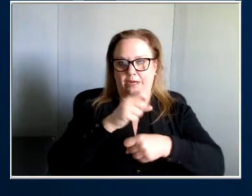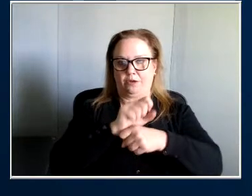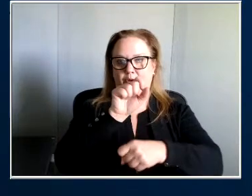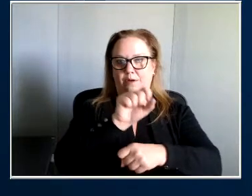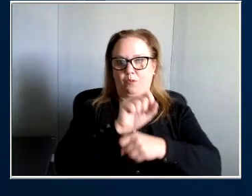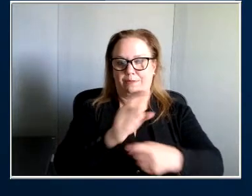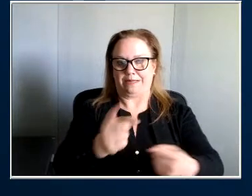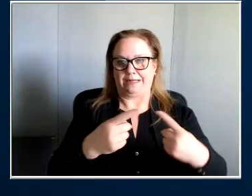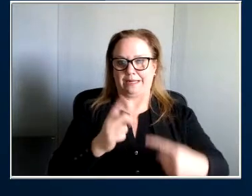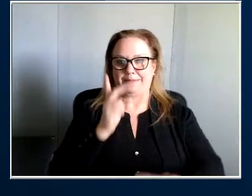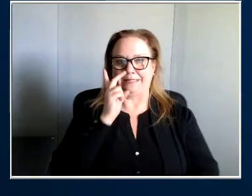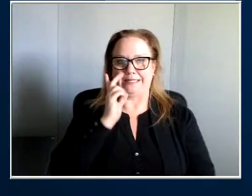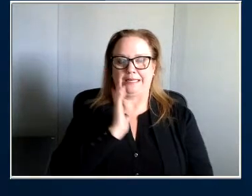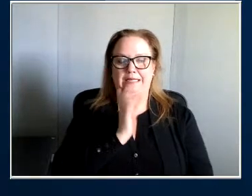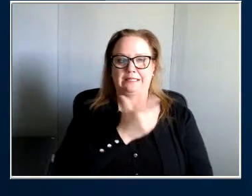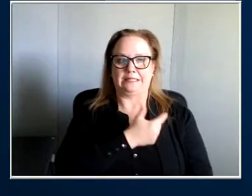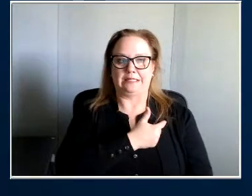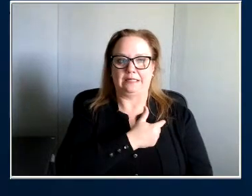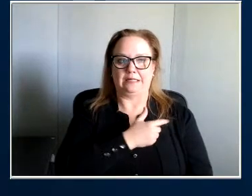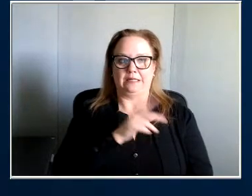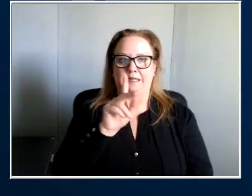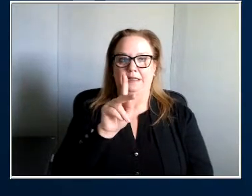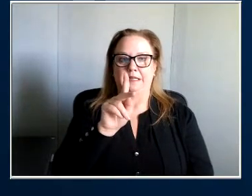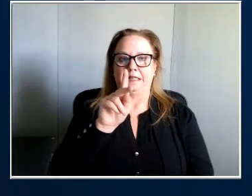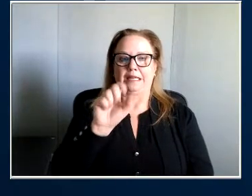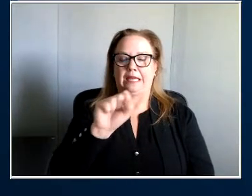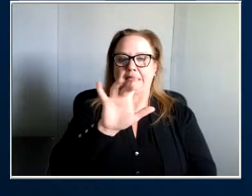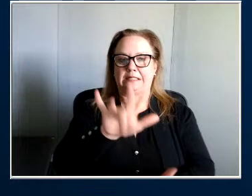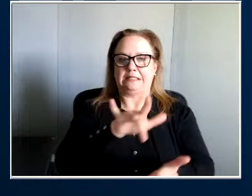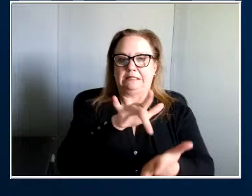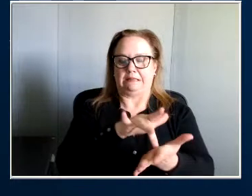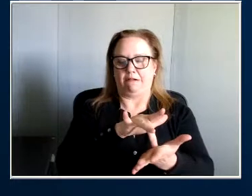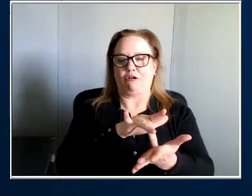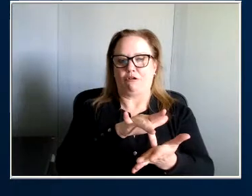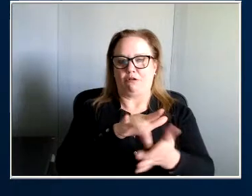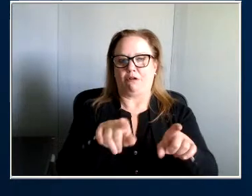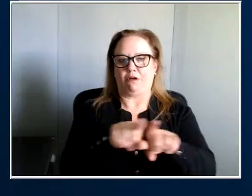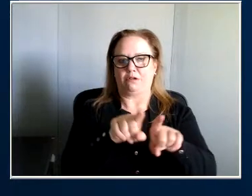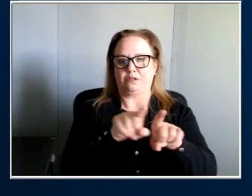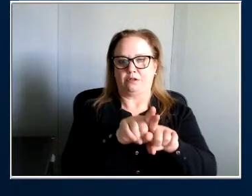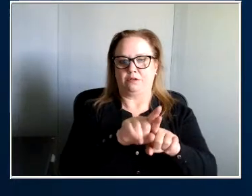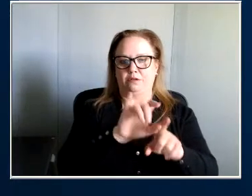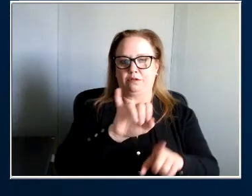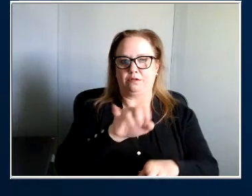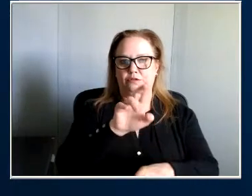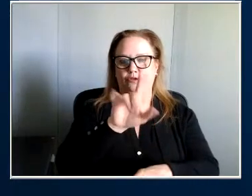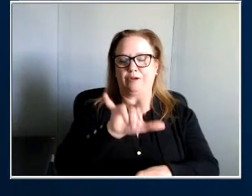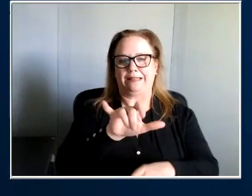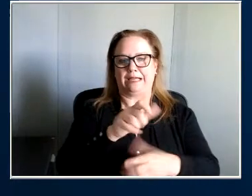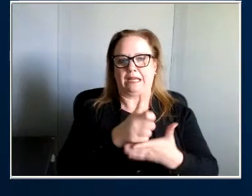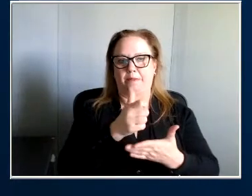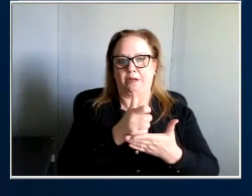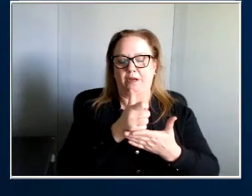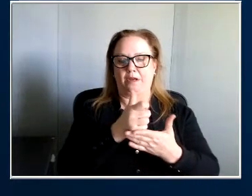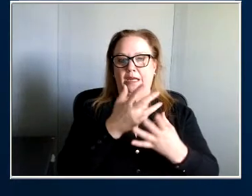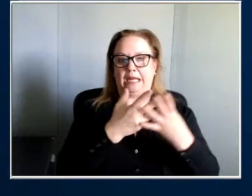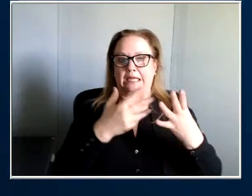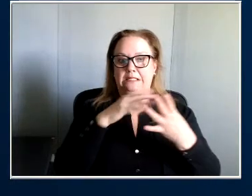us. And if you just call the Cancer Center, I bet they can help find you all, Judy. And in addition, is there a way to schedule